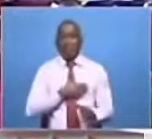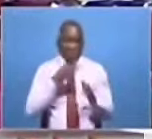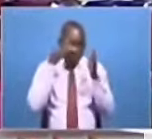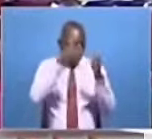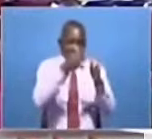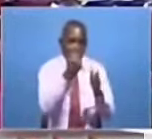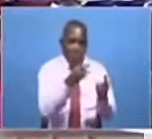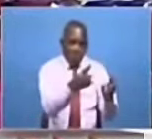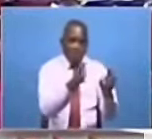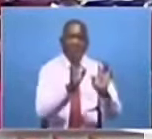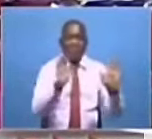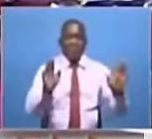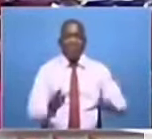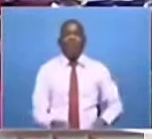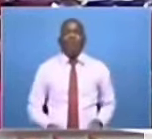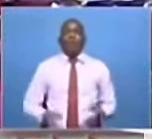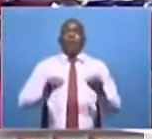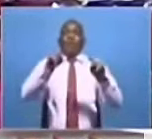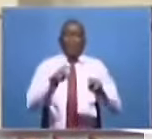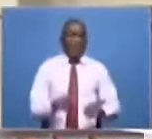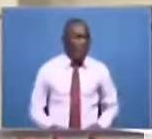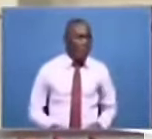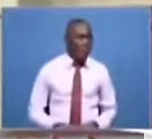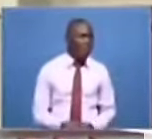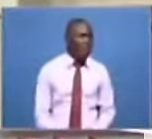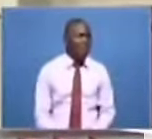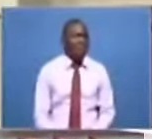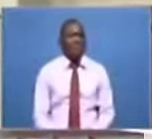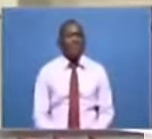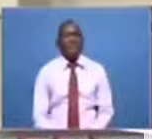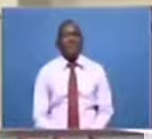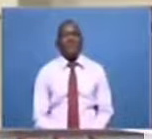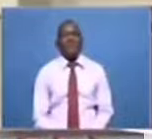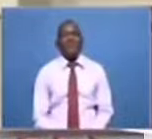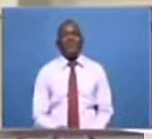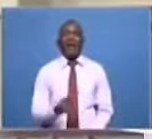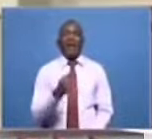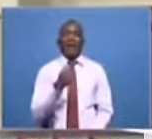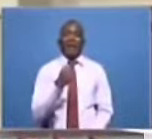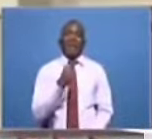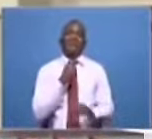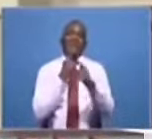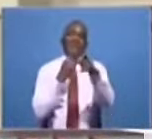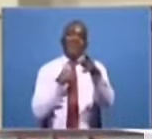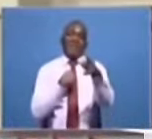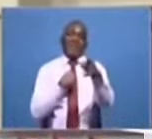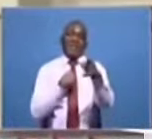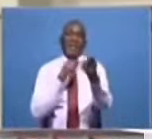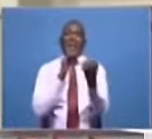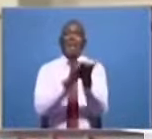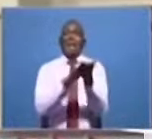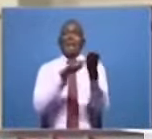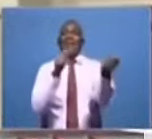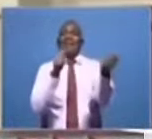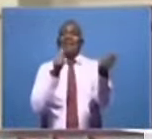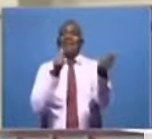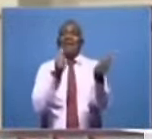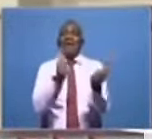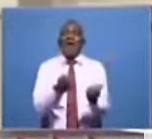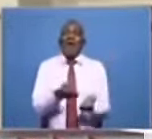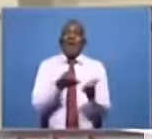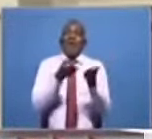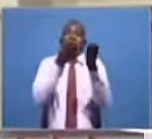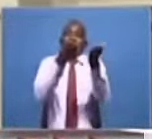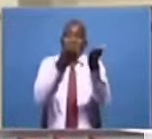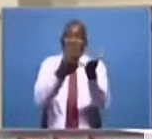Yes. So, my lords, I believe and we submit that